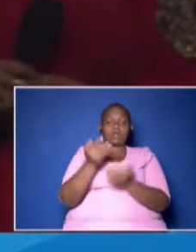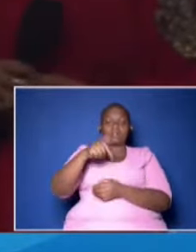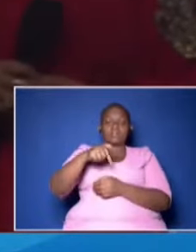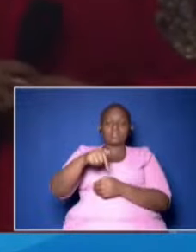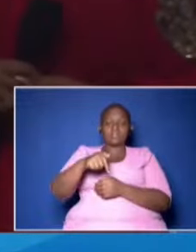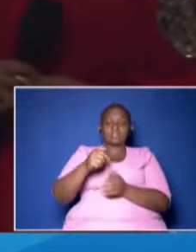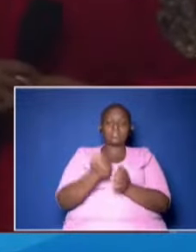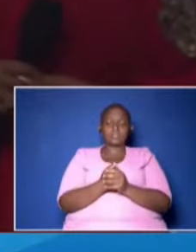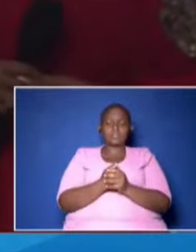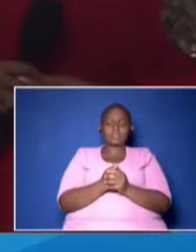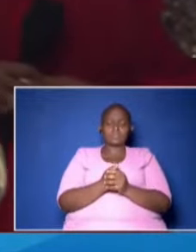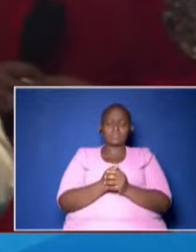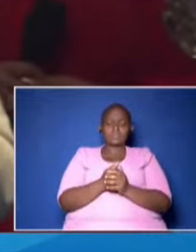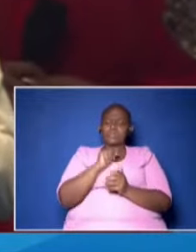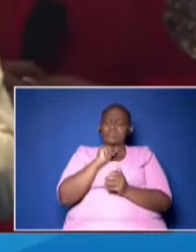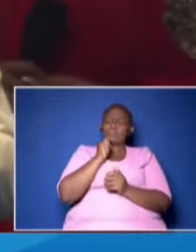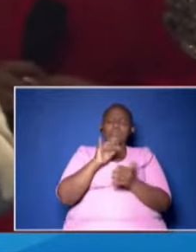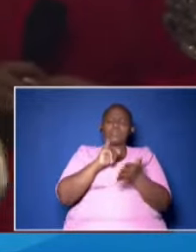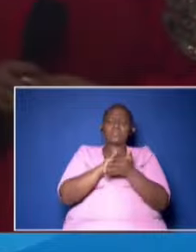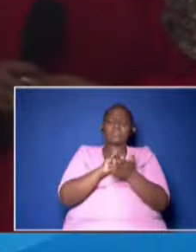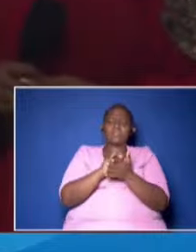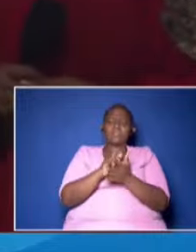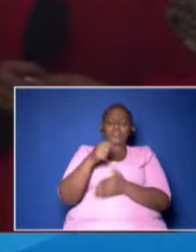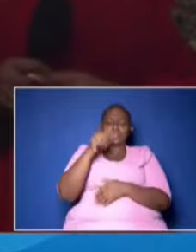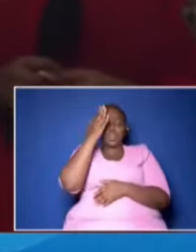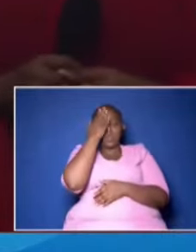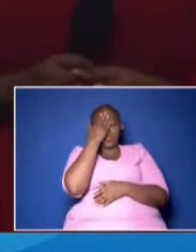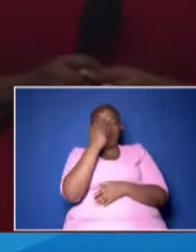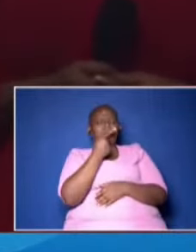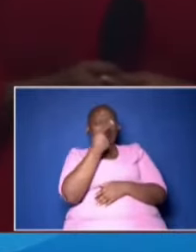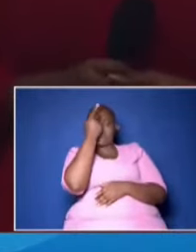world was not that we would know our